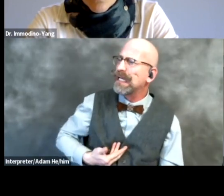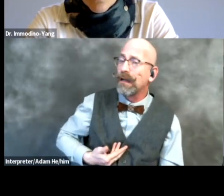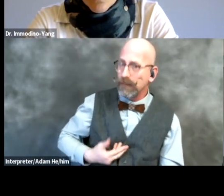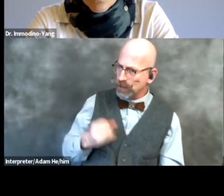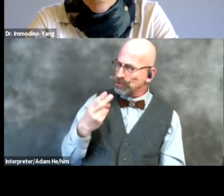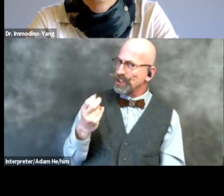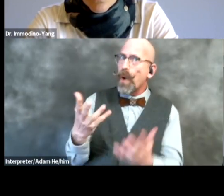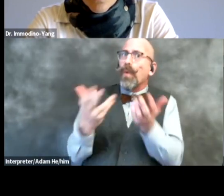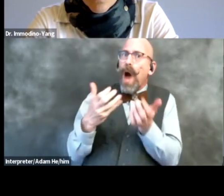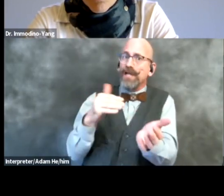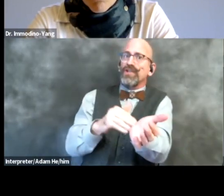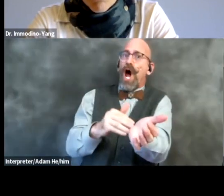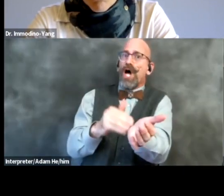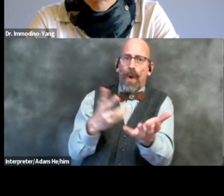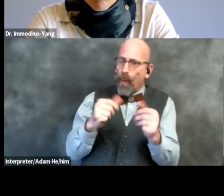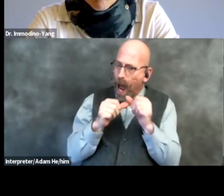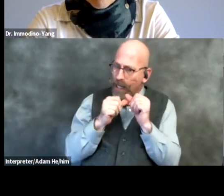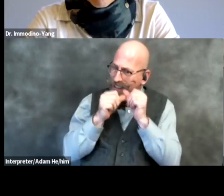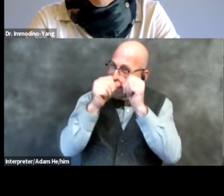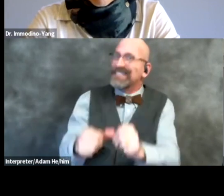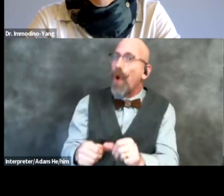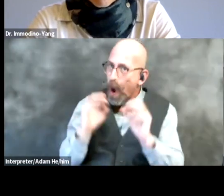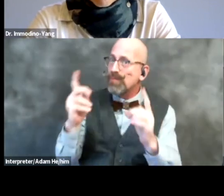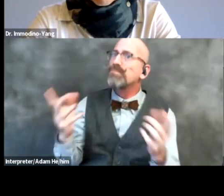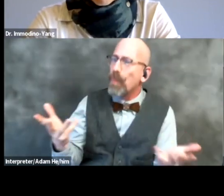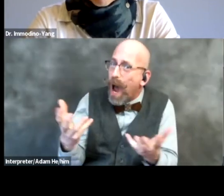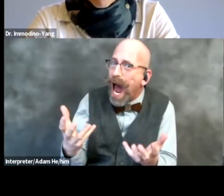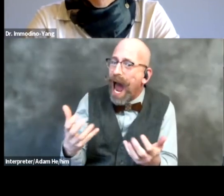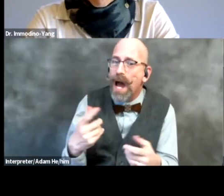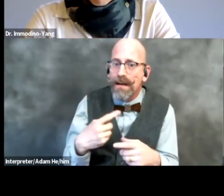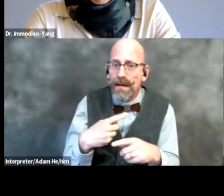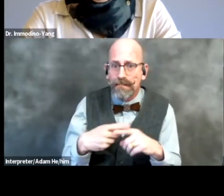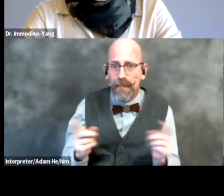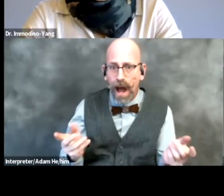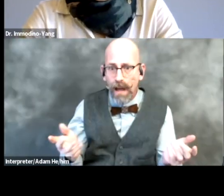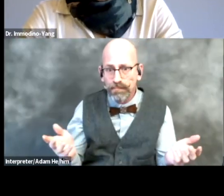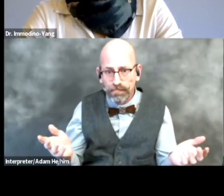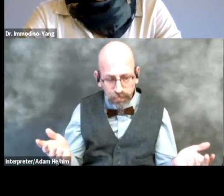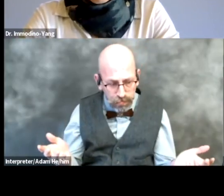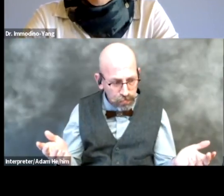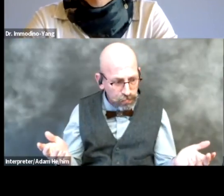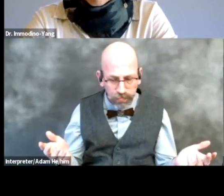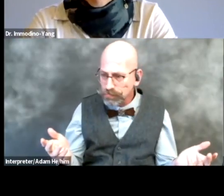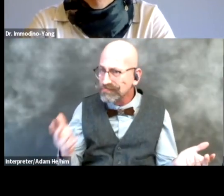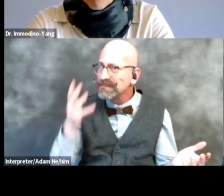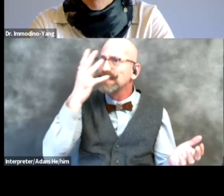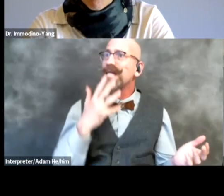continue on with her education, but it makes her sad that knowing her journey would be very